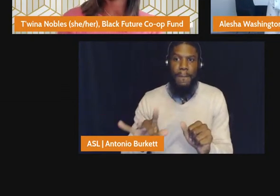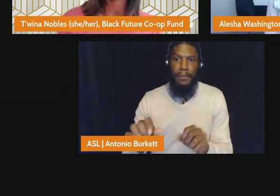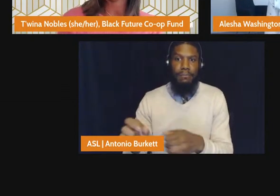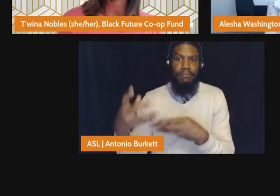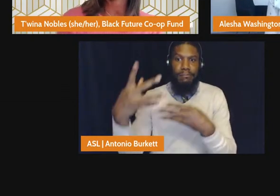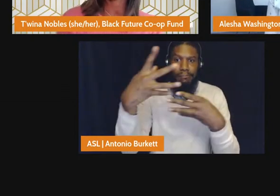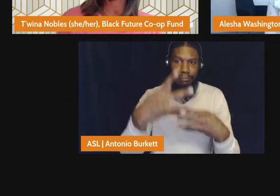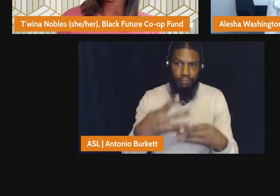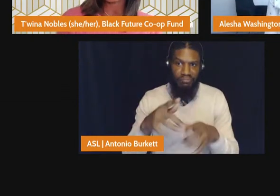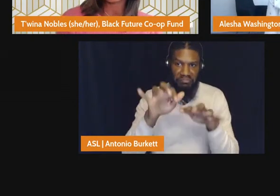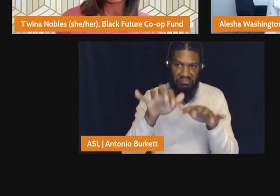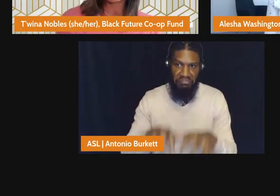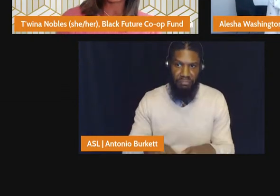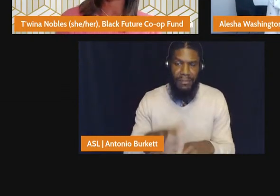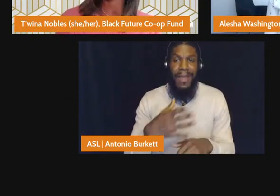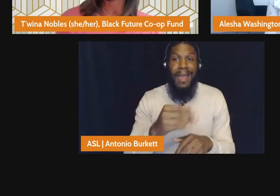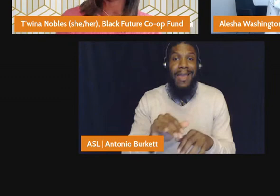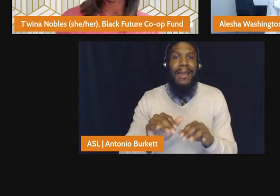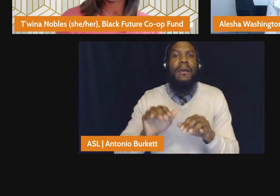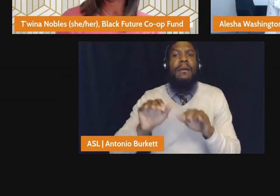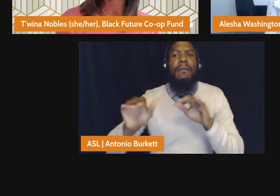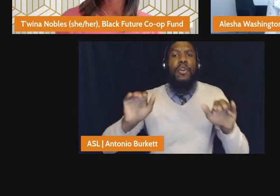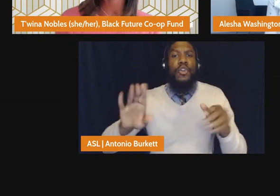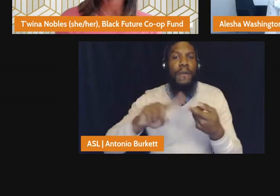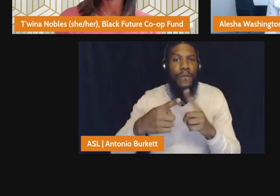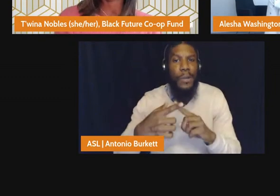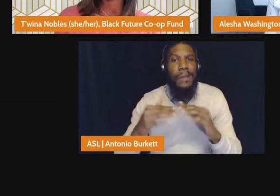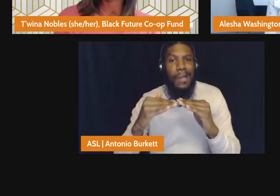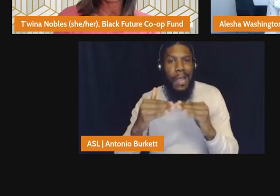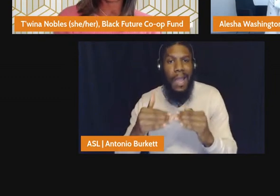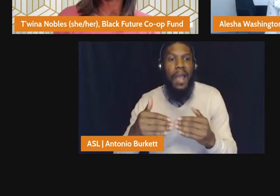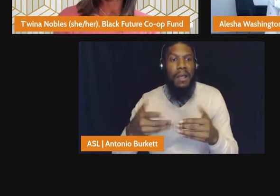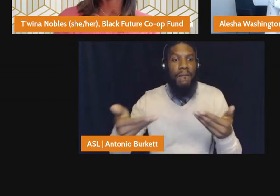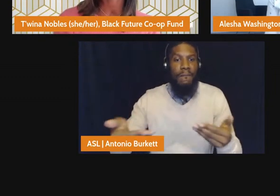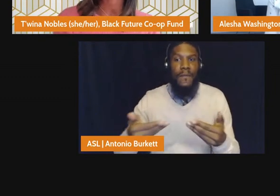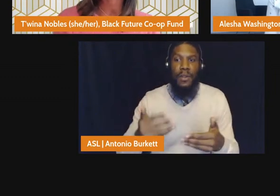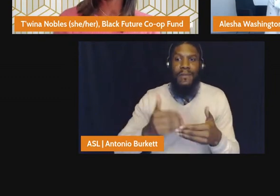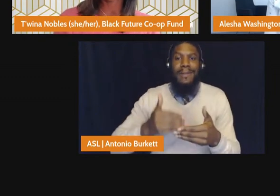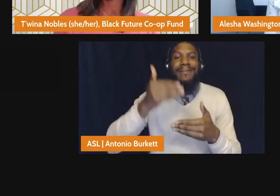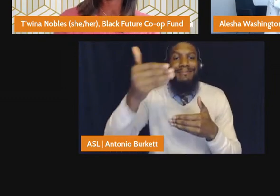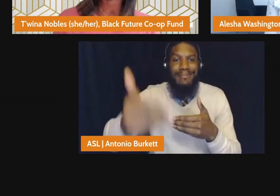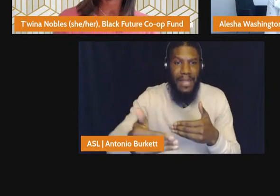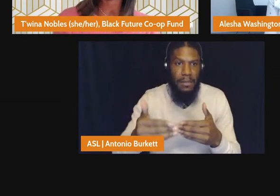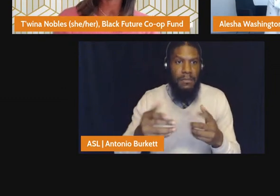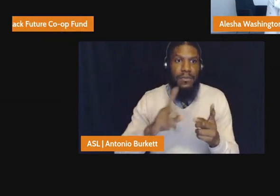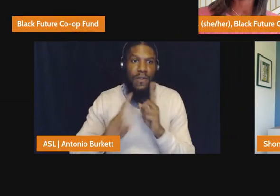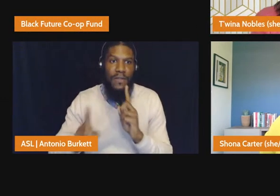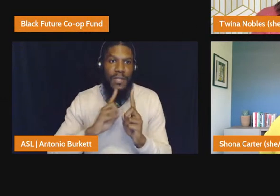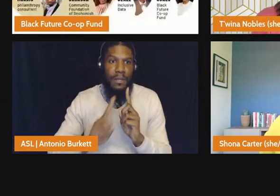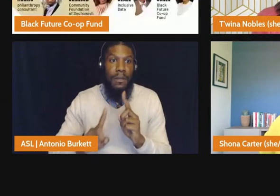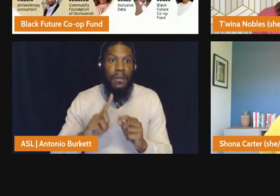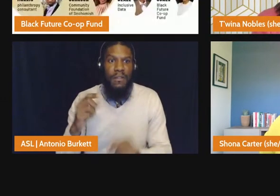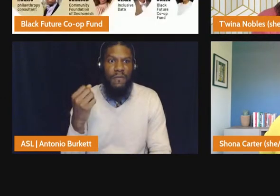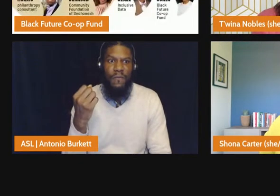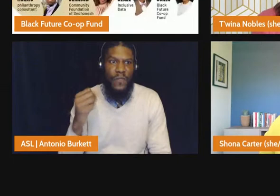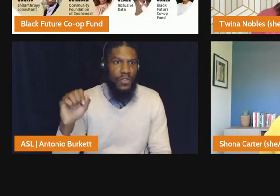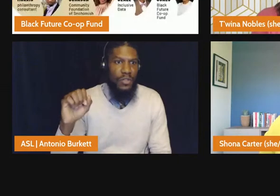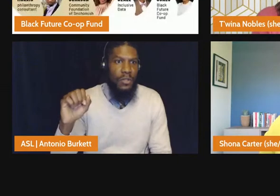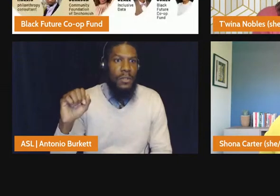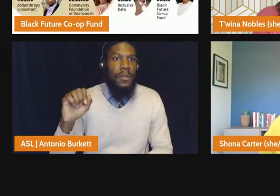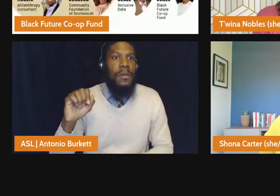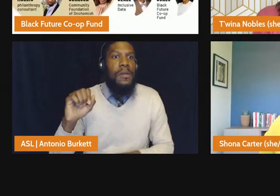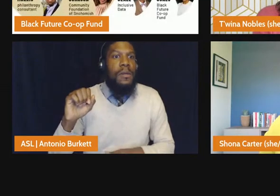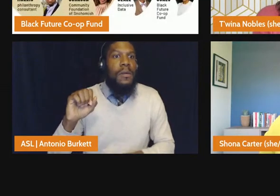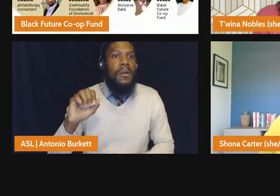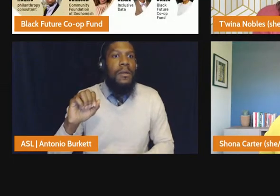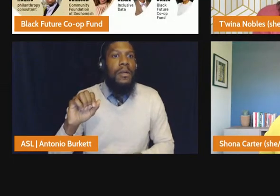Tuesday's conversation on August 30th at 12 p.m. Pacific Standard Time for the Fierce Urgency of Investing in Black